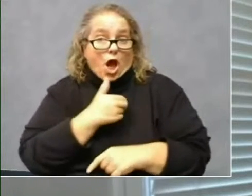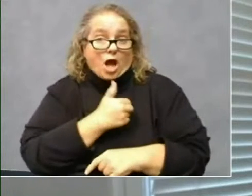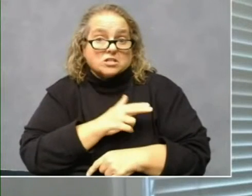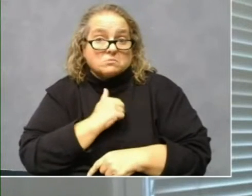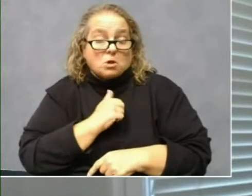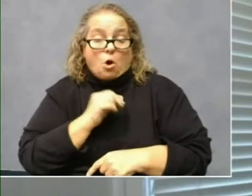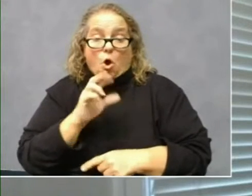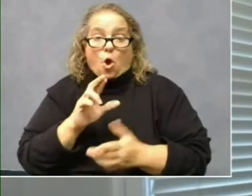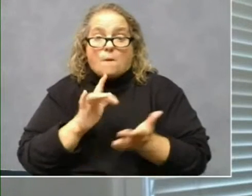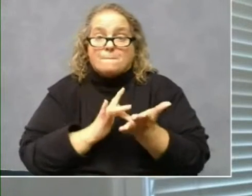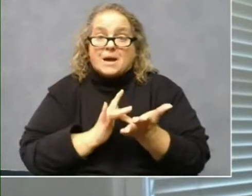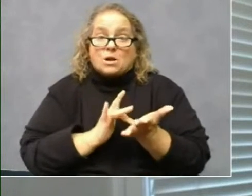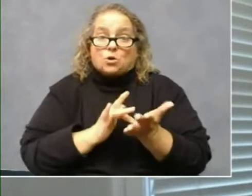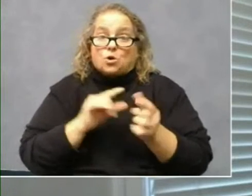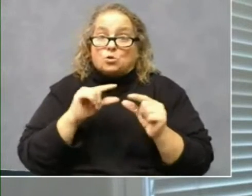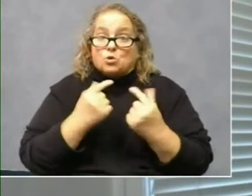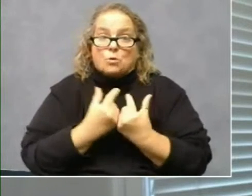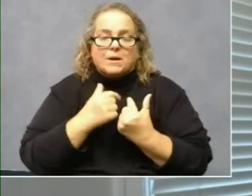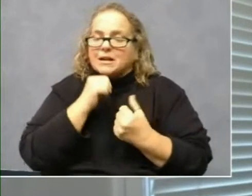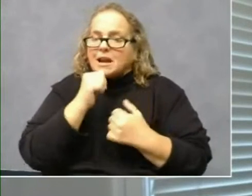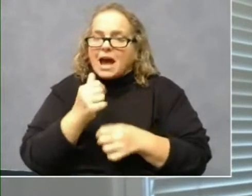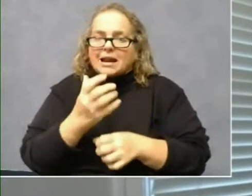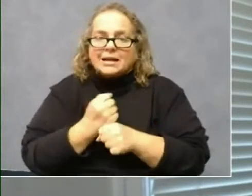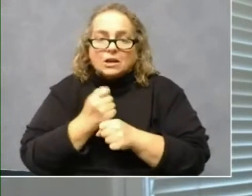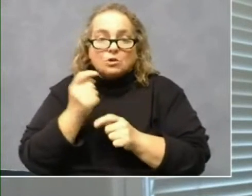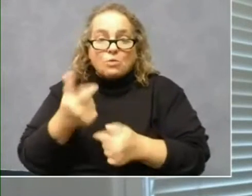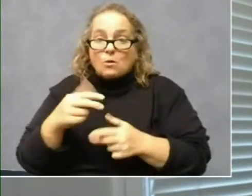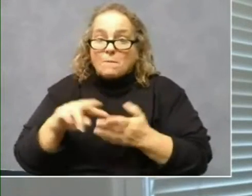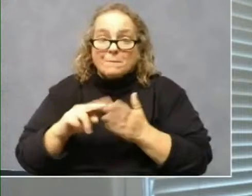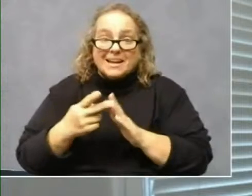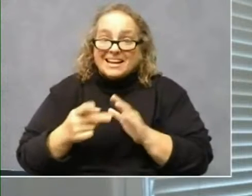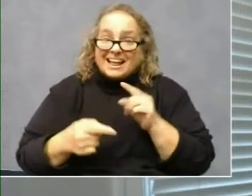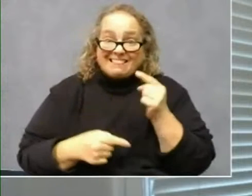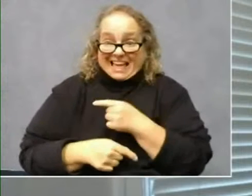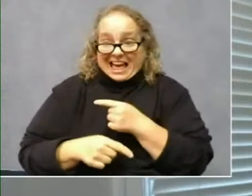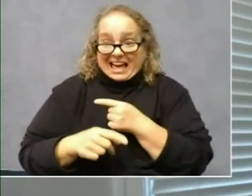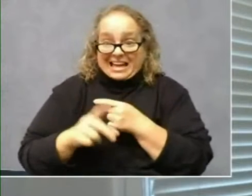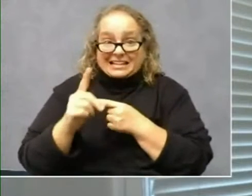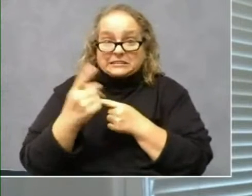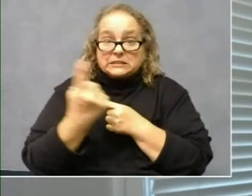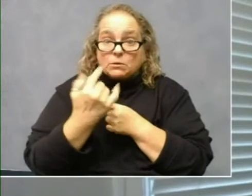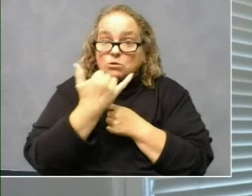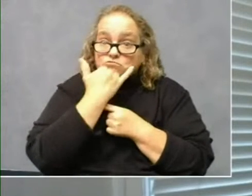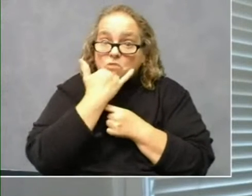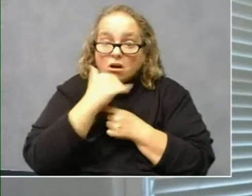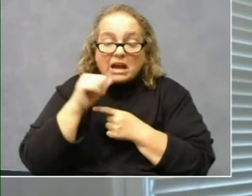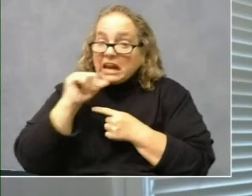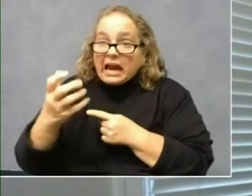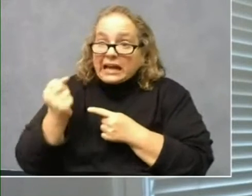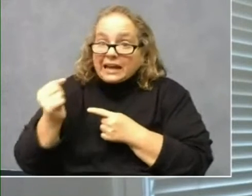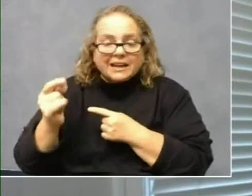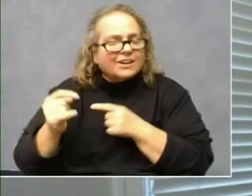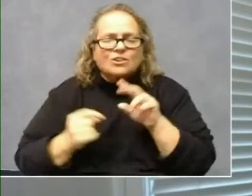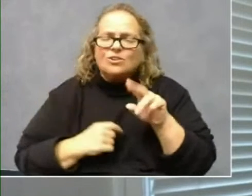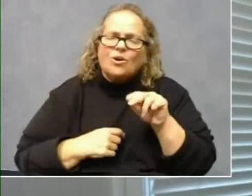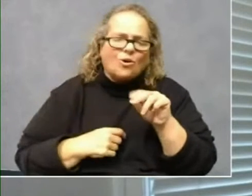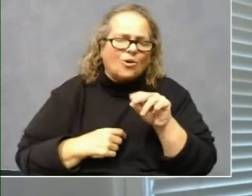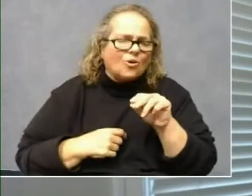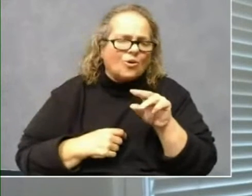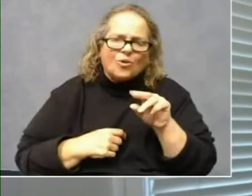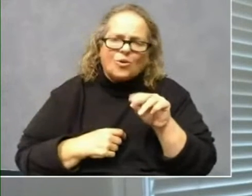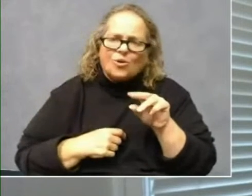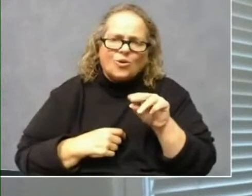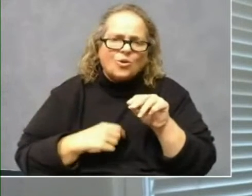right away that there was anything wrong they did. Nobody did anything wrong. This is just about trying to work through a very complex and very